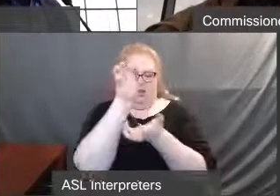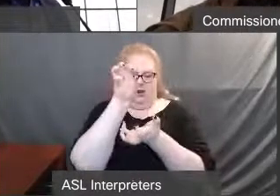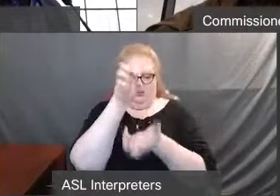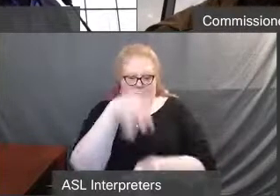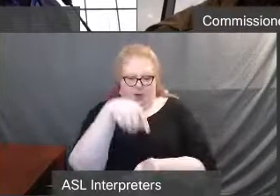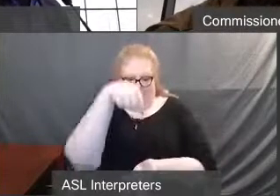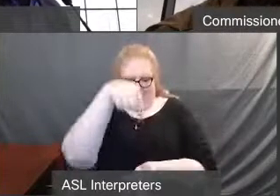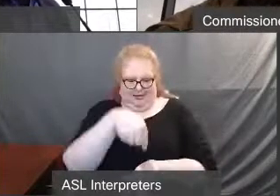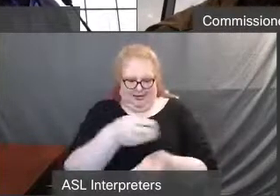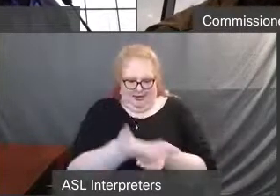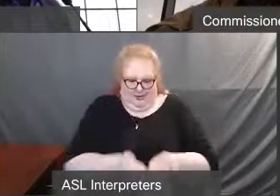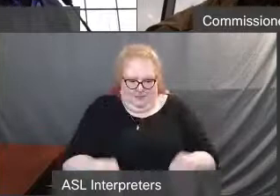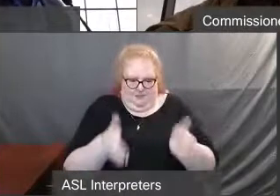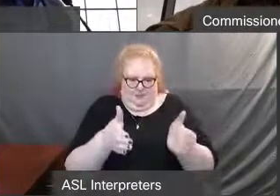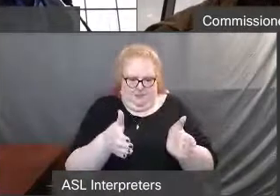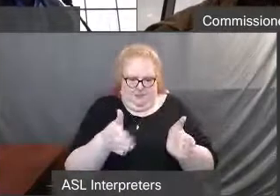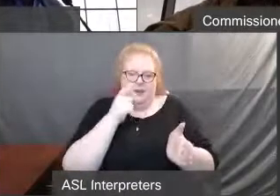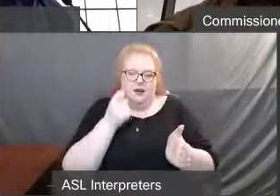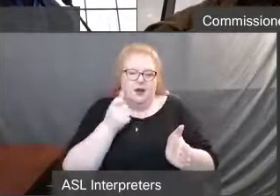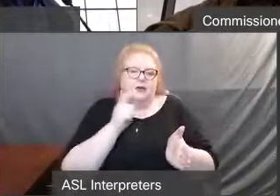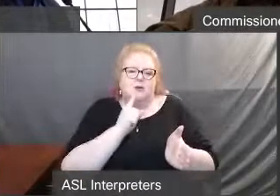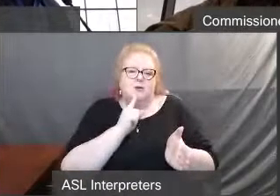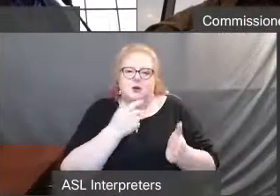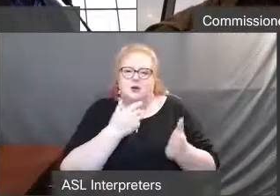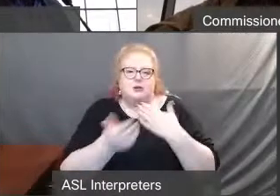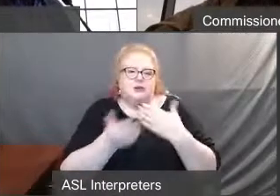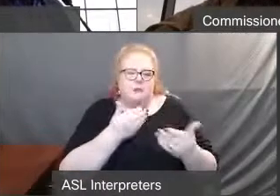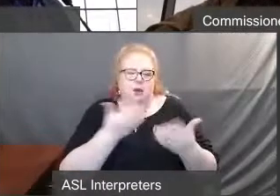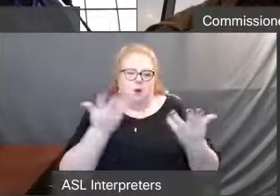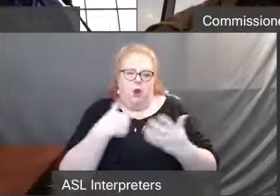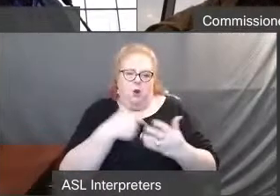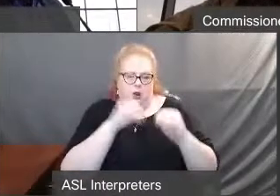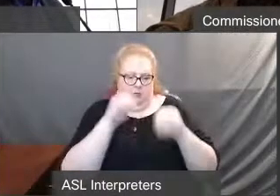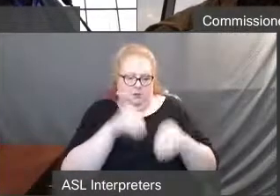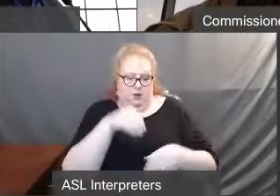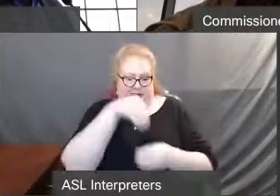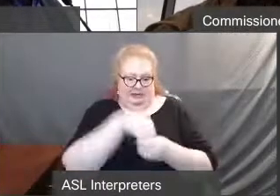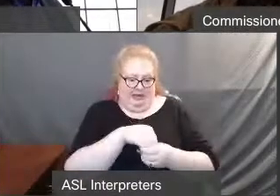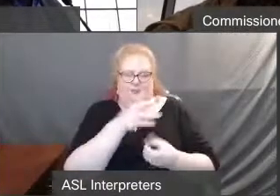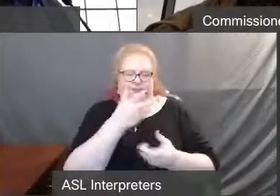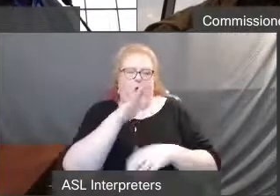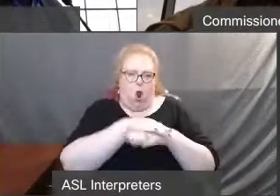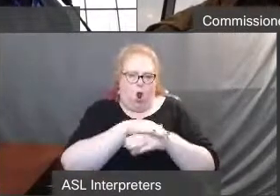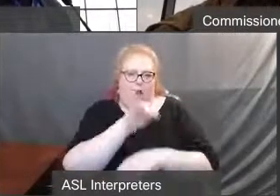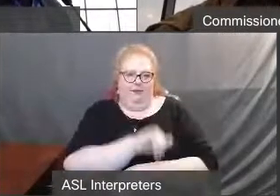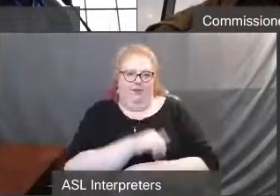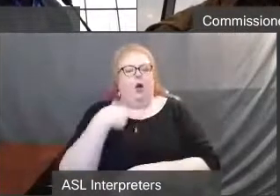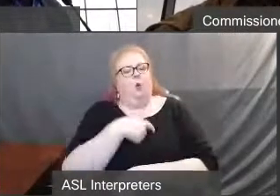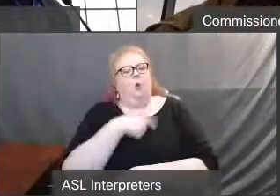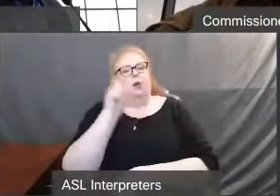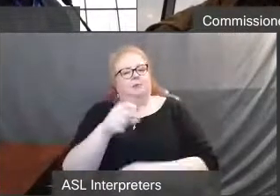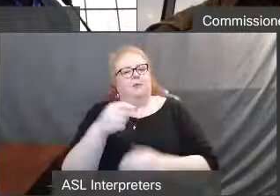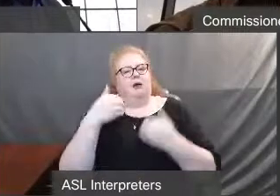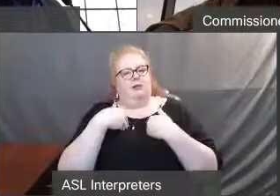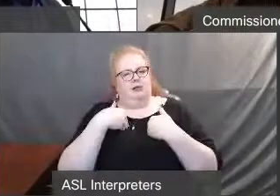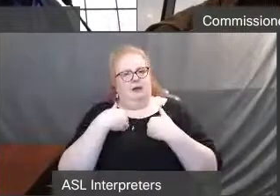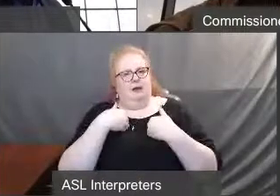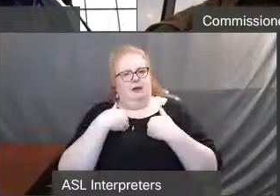matter what we would put in it or put on it, we're going to need to have a level playing